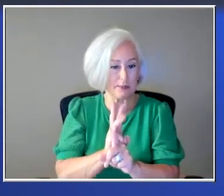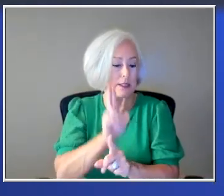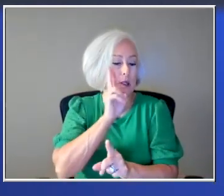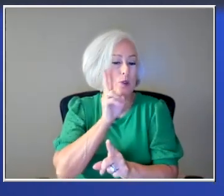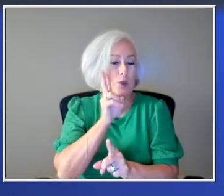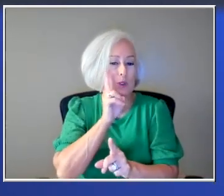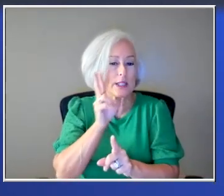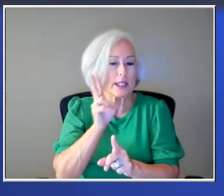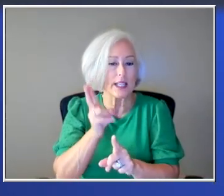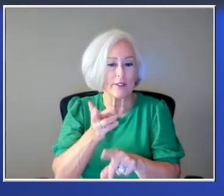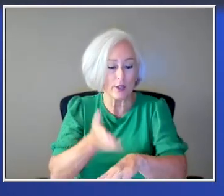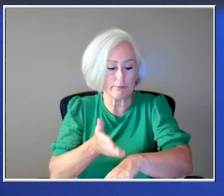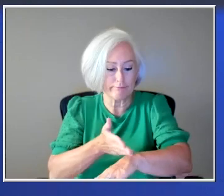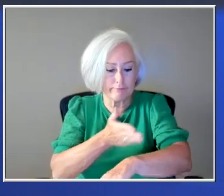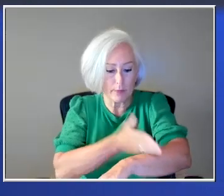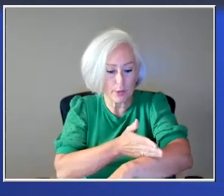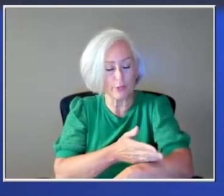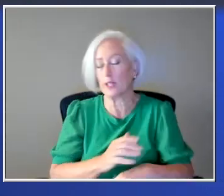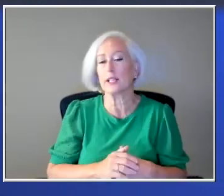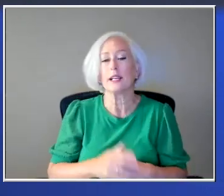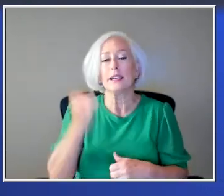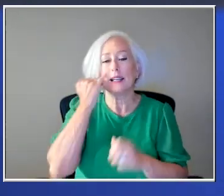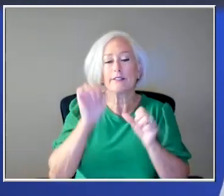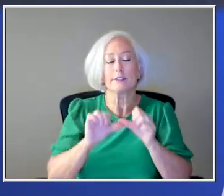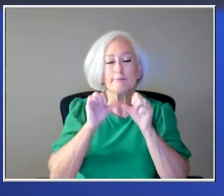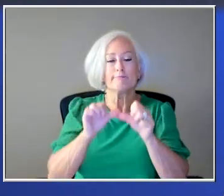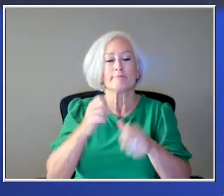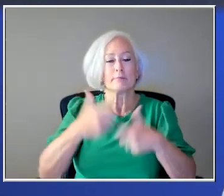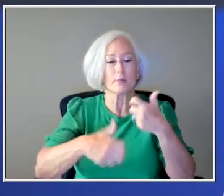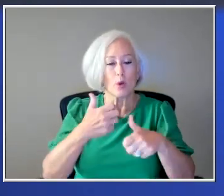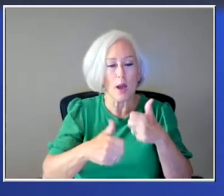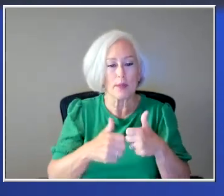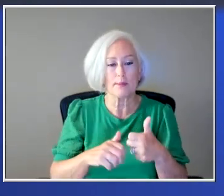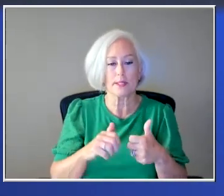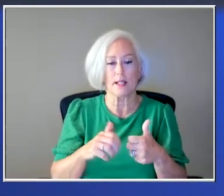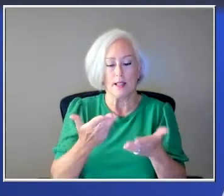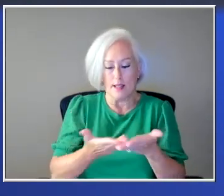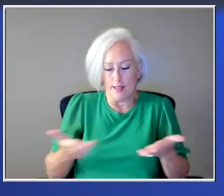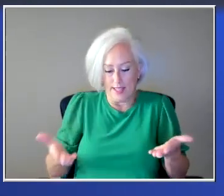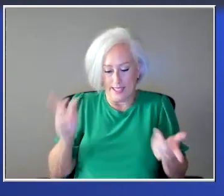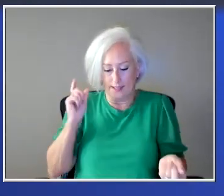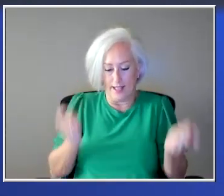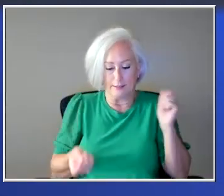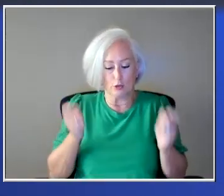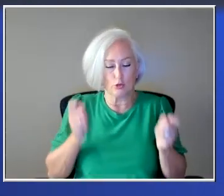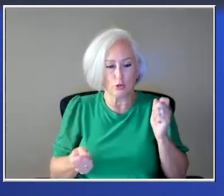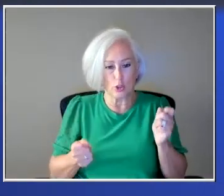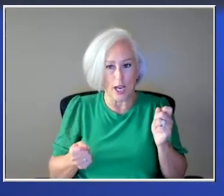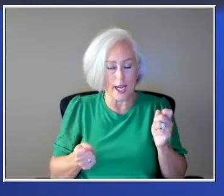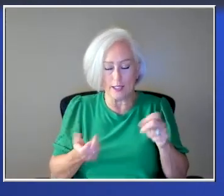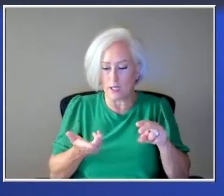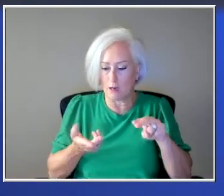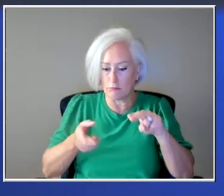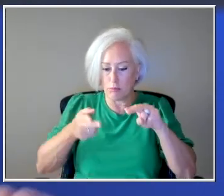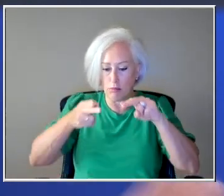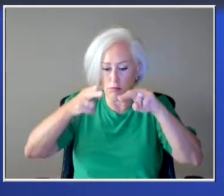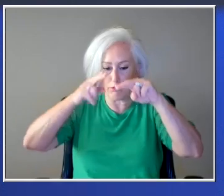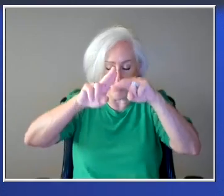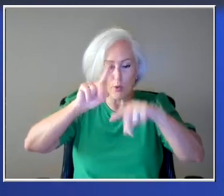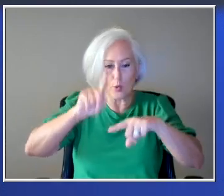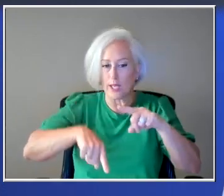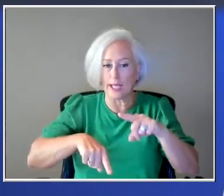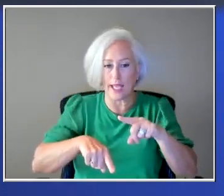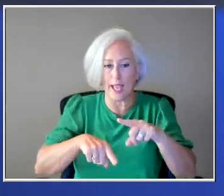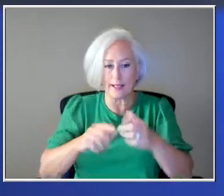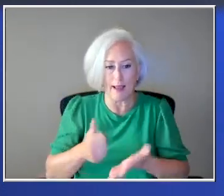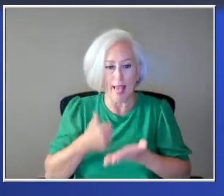there are persistent problems, things that seem to be really changing and getting to the level where we can't affect it, we have them